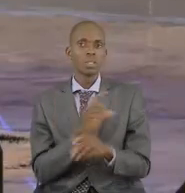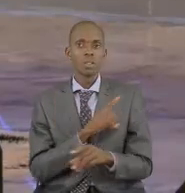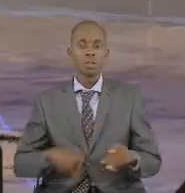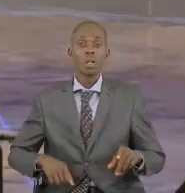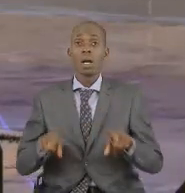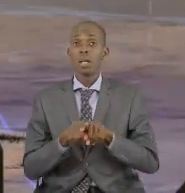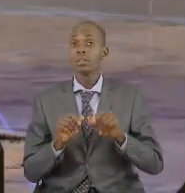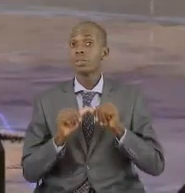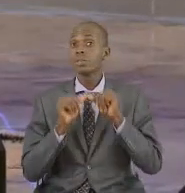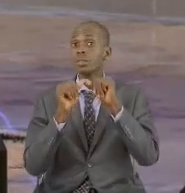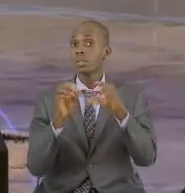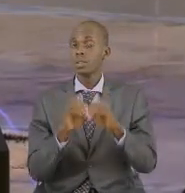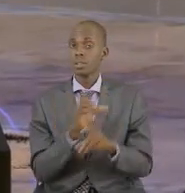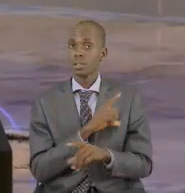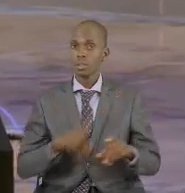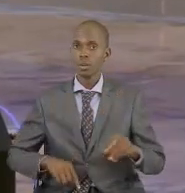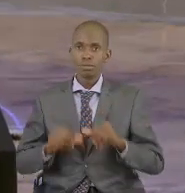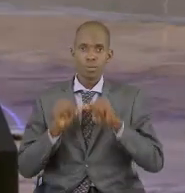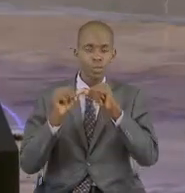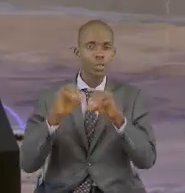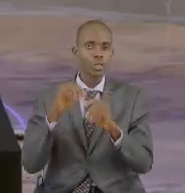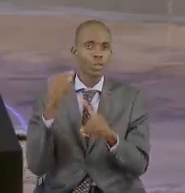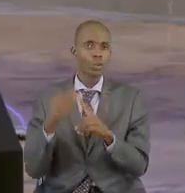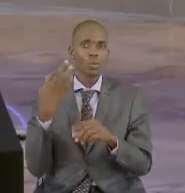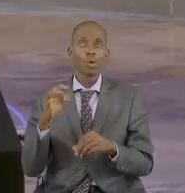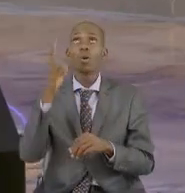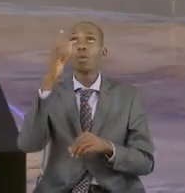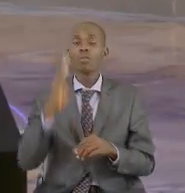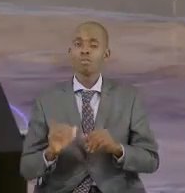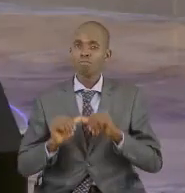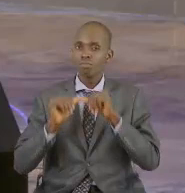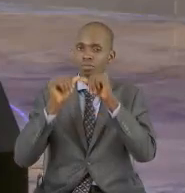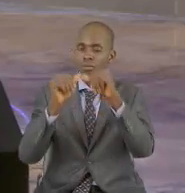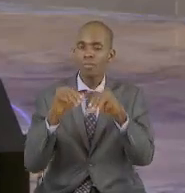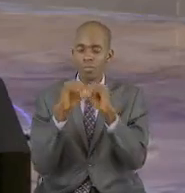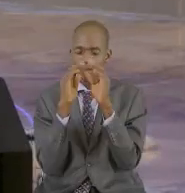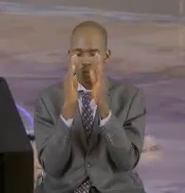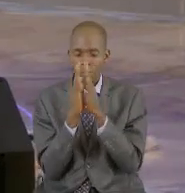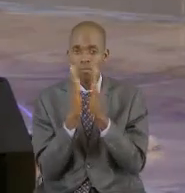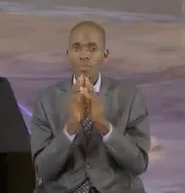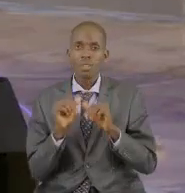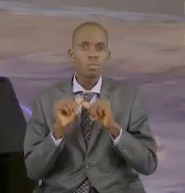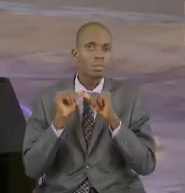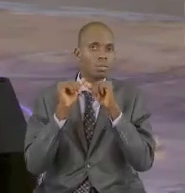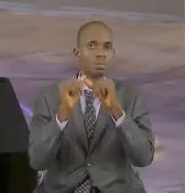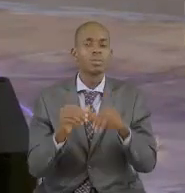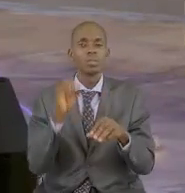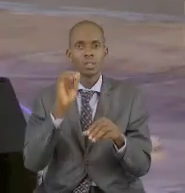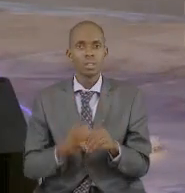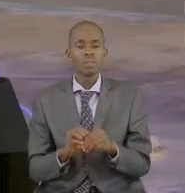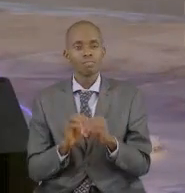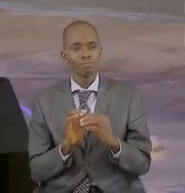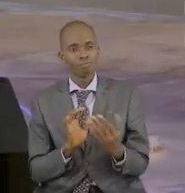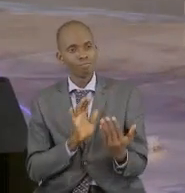Lord, continuity in the word of God, continuity in prayer, continuity in facing